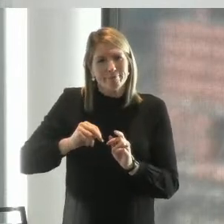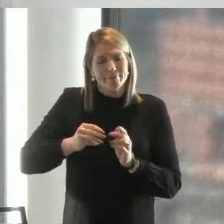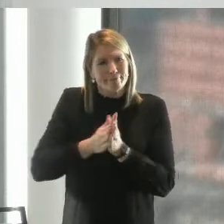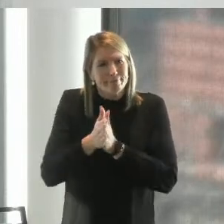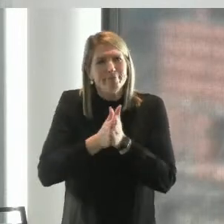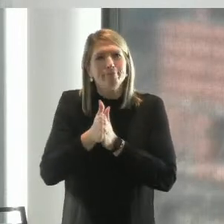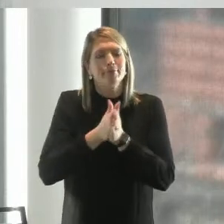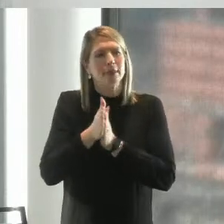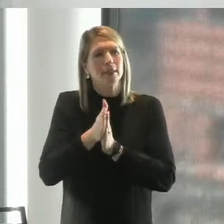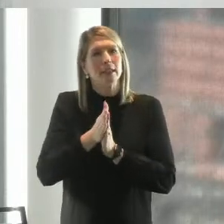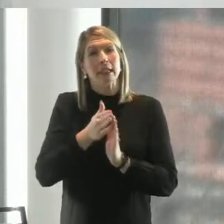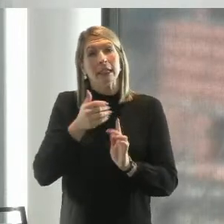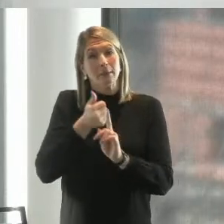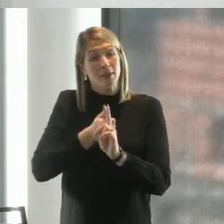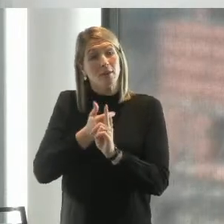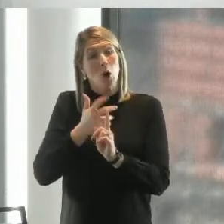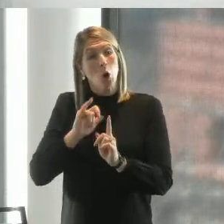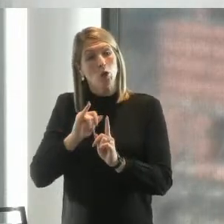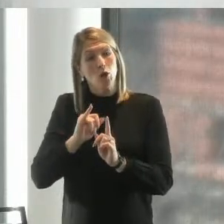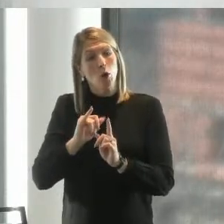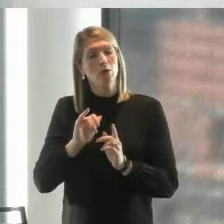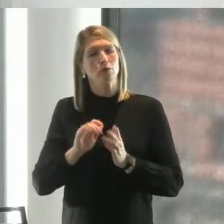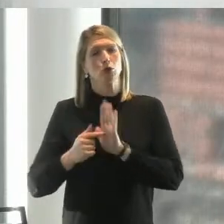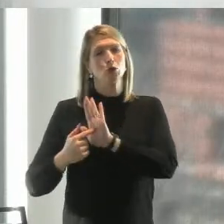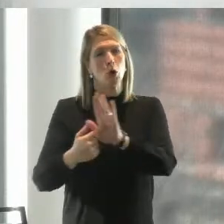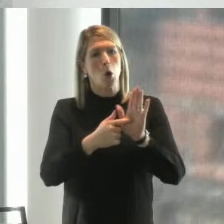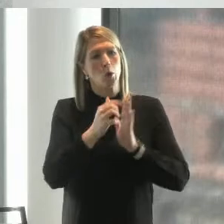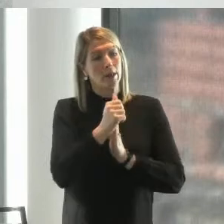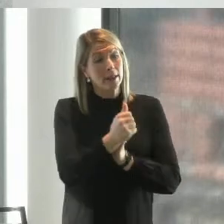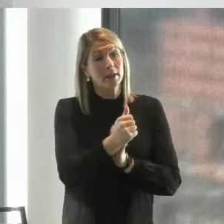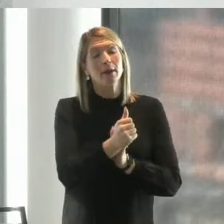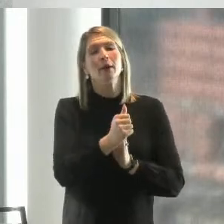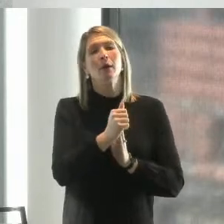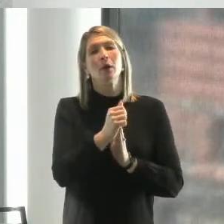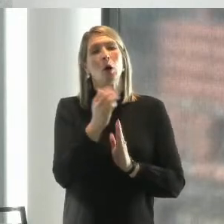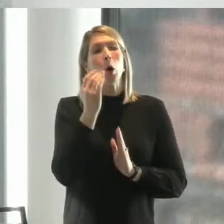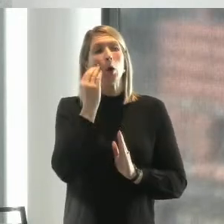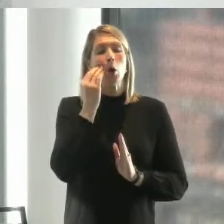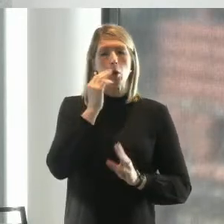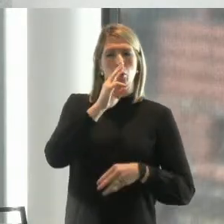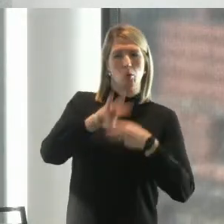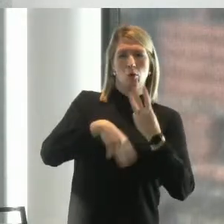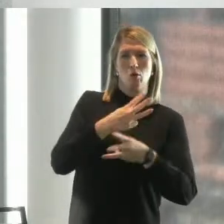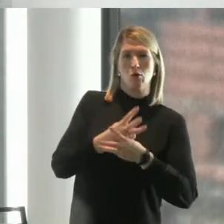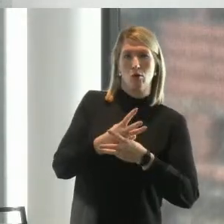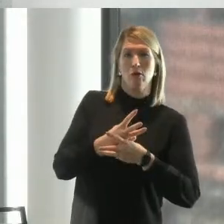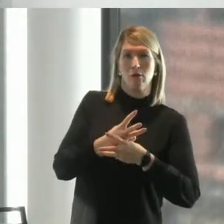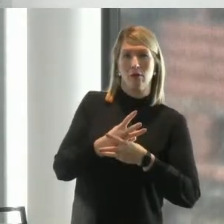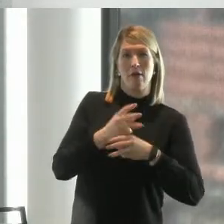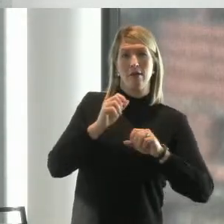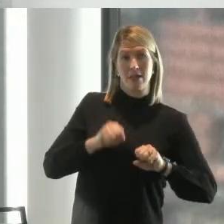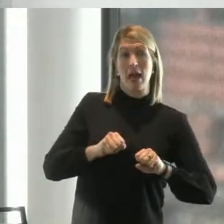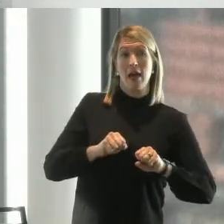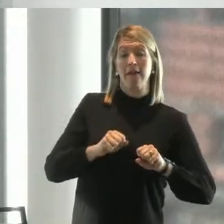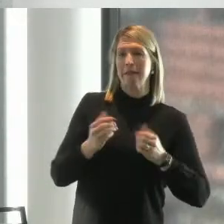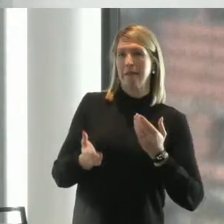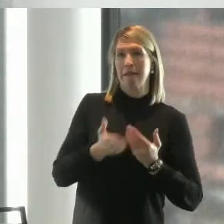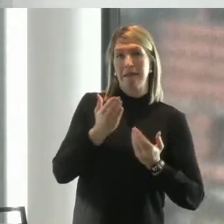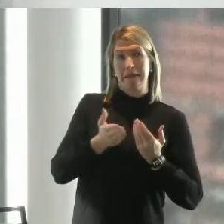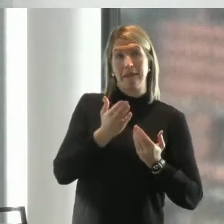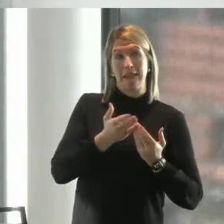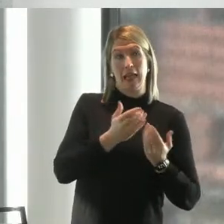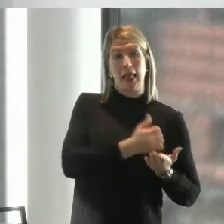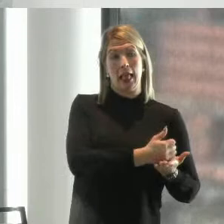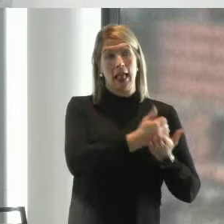to the world, and he's also become very aware that the world can bring great things to Newfoundland